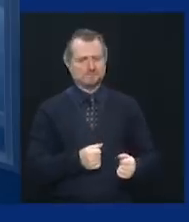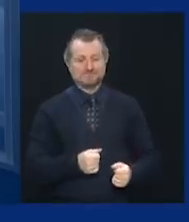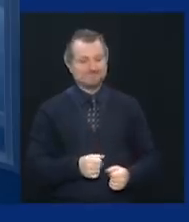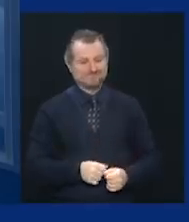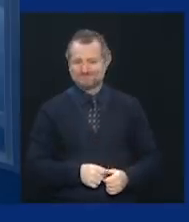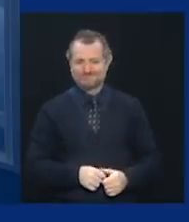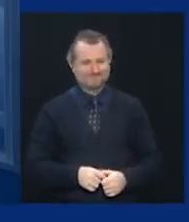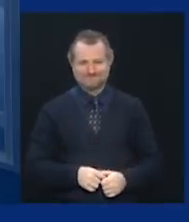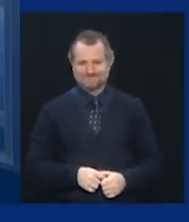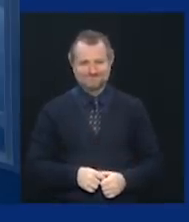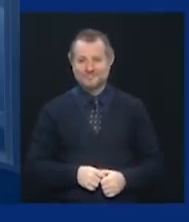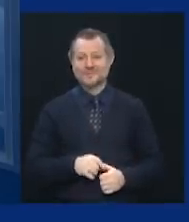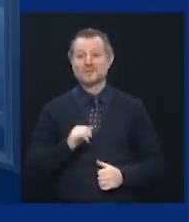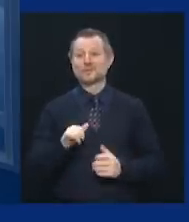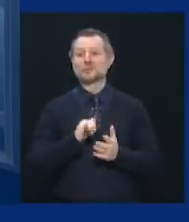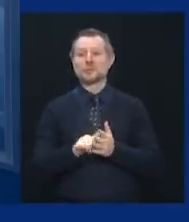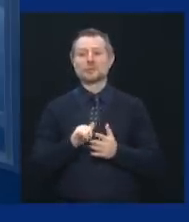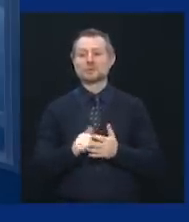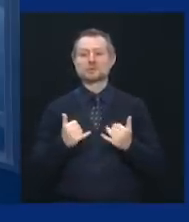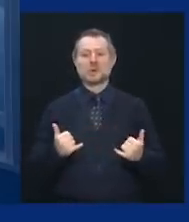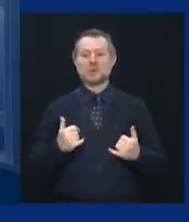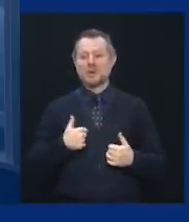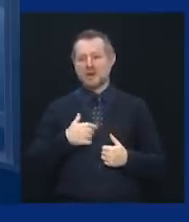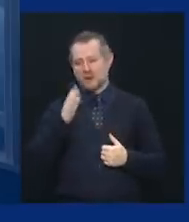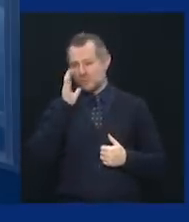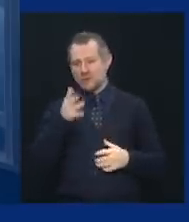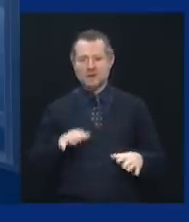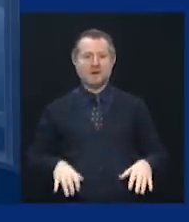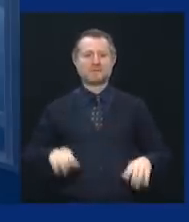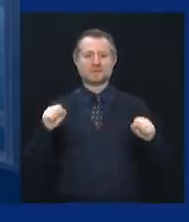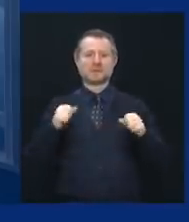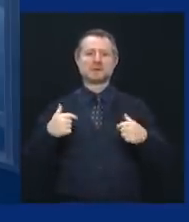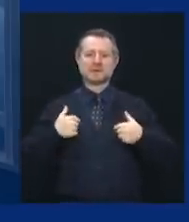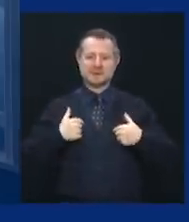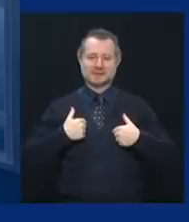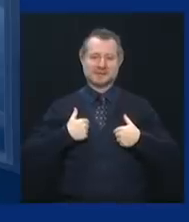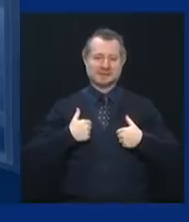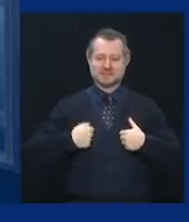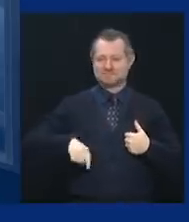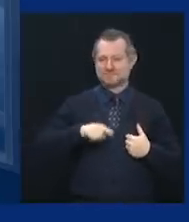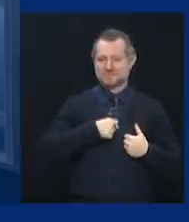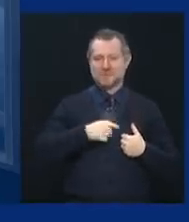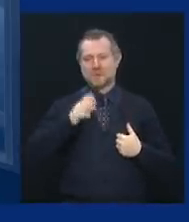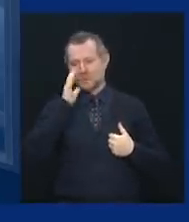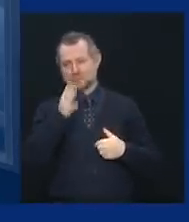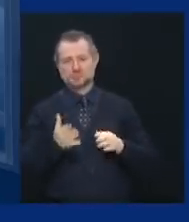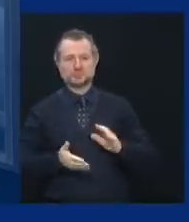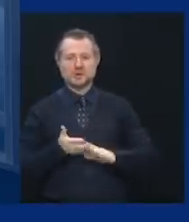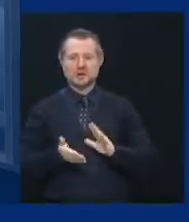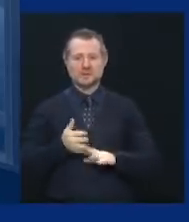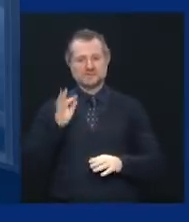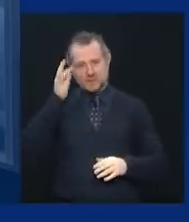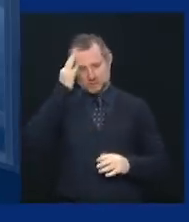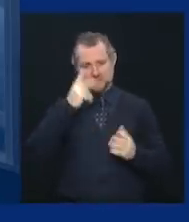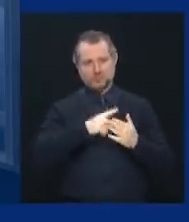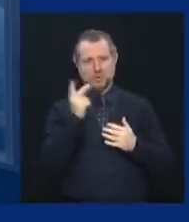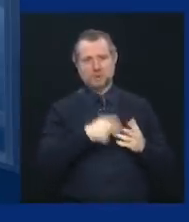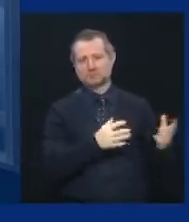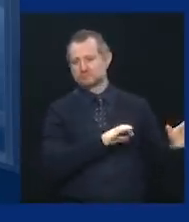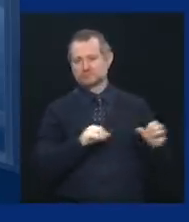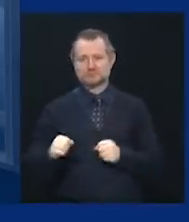New York is now going to step in and actually expedite the federal program in nursing